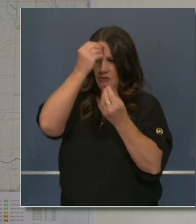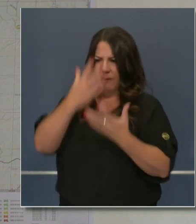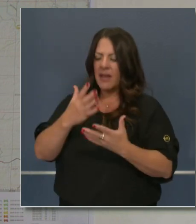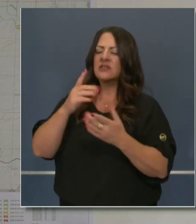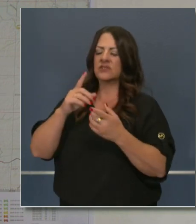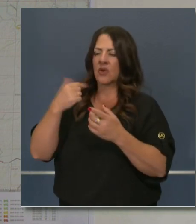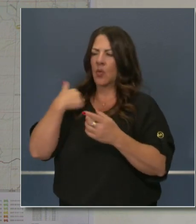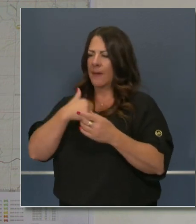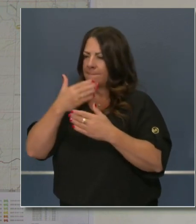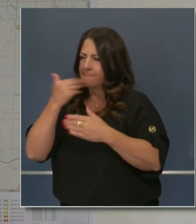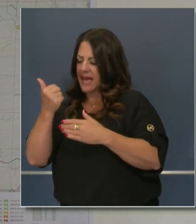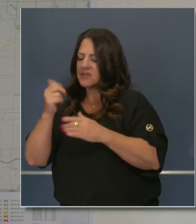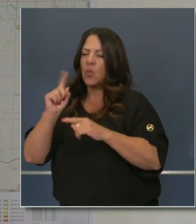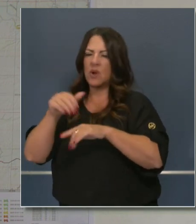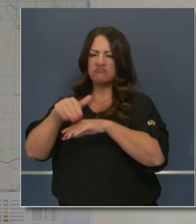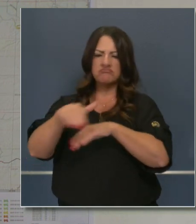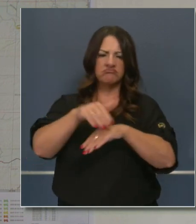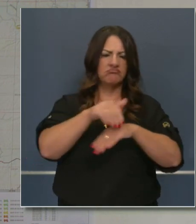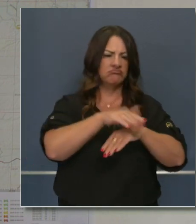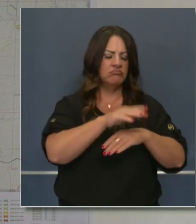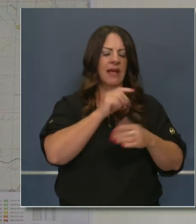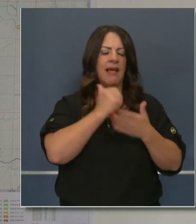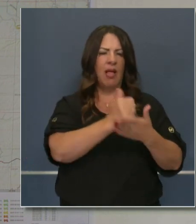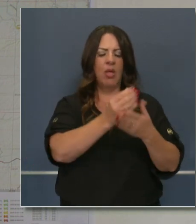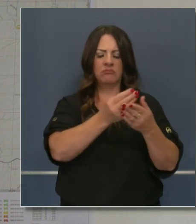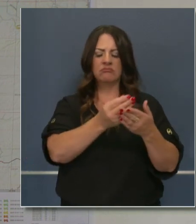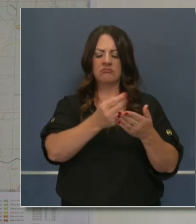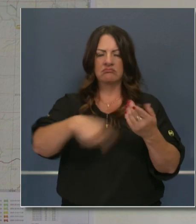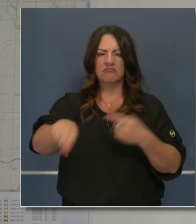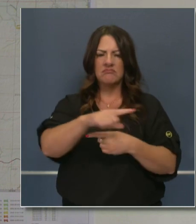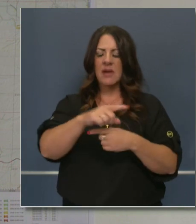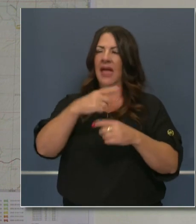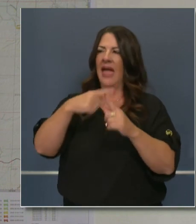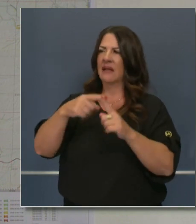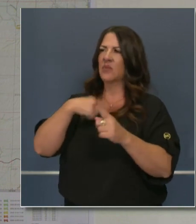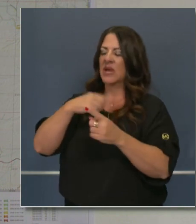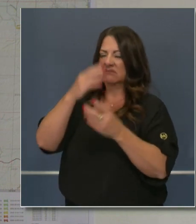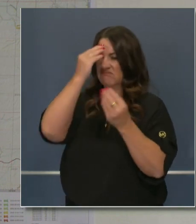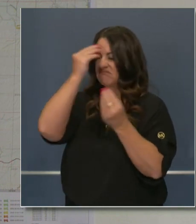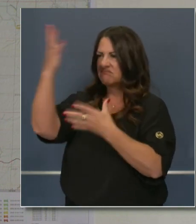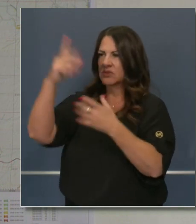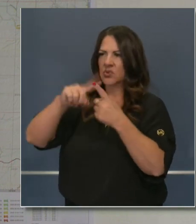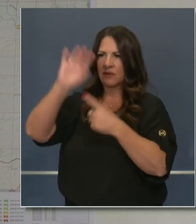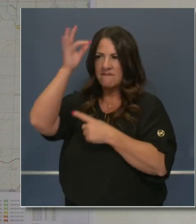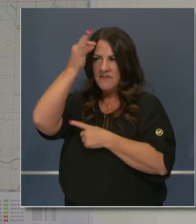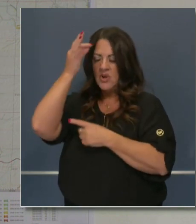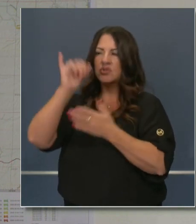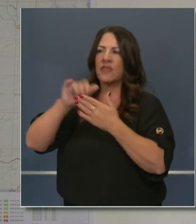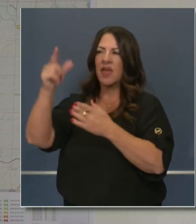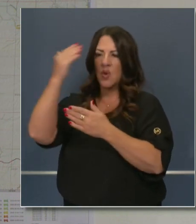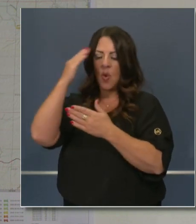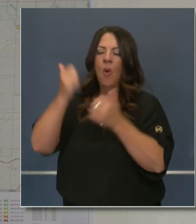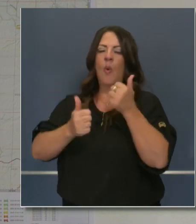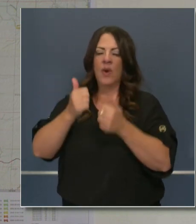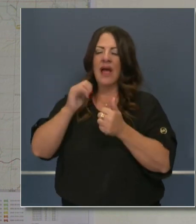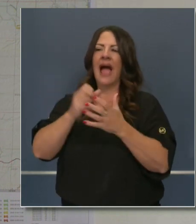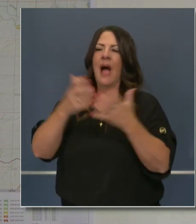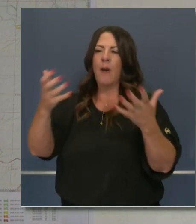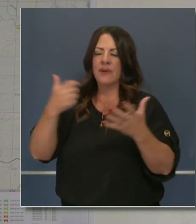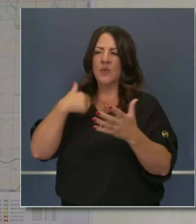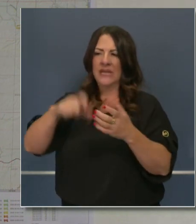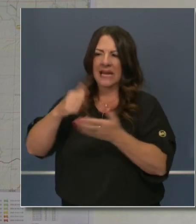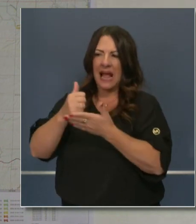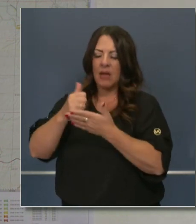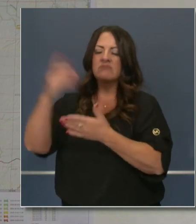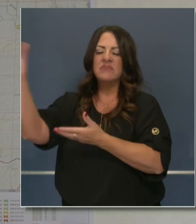we can help get the state and federal aid that those families that lost those homes or those businesses need as soon as possible. So we're working hard to continue